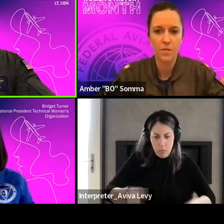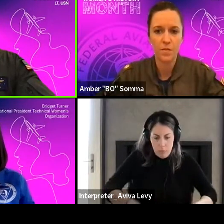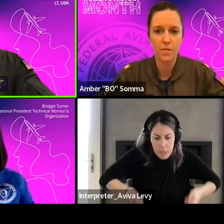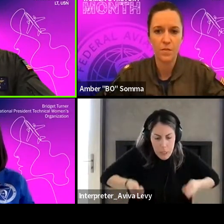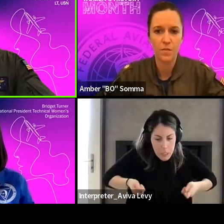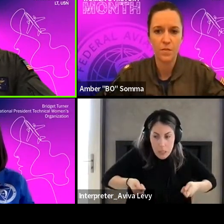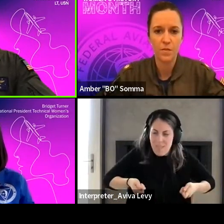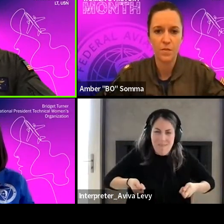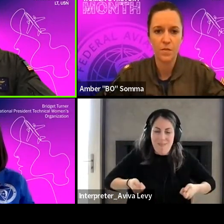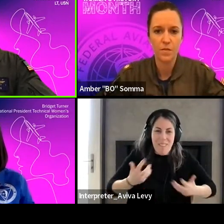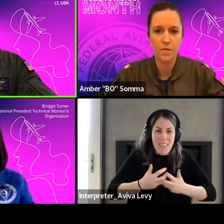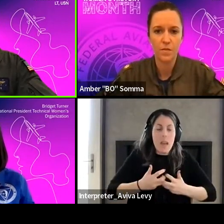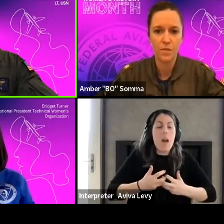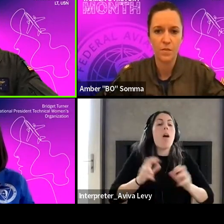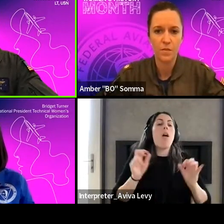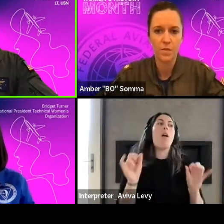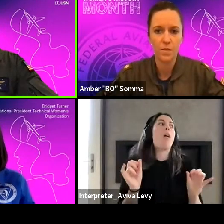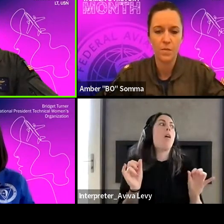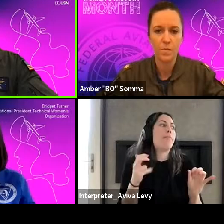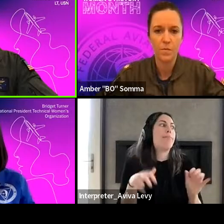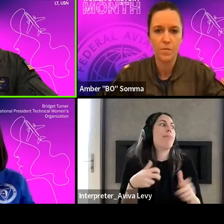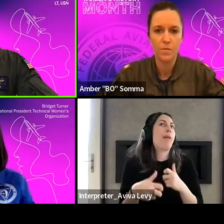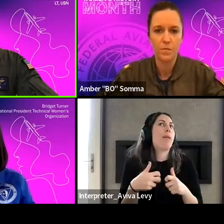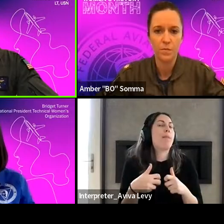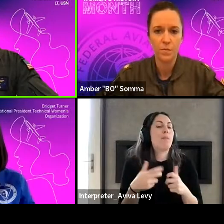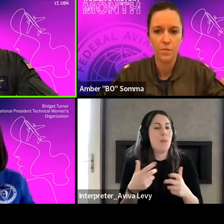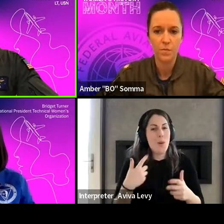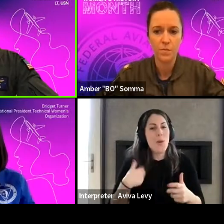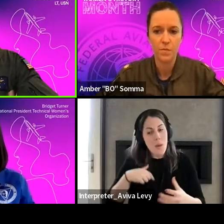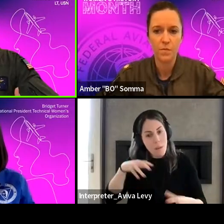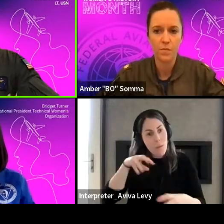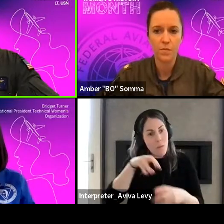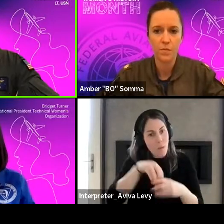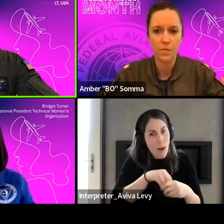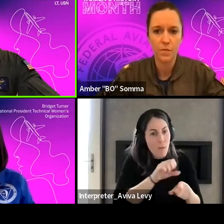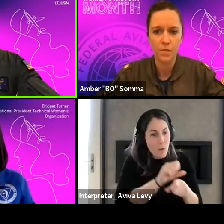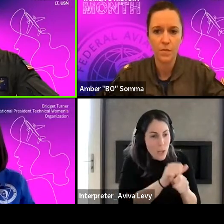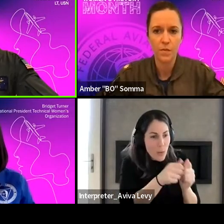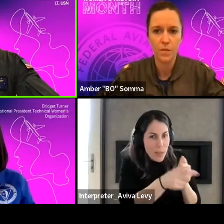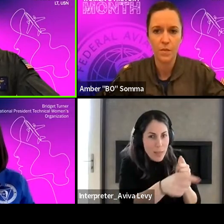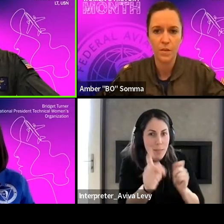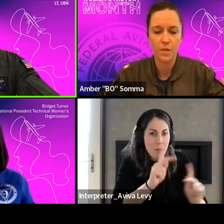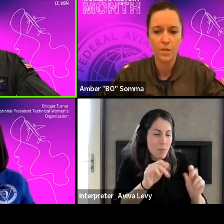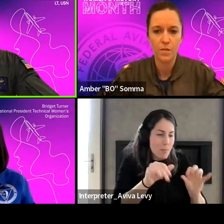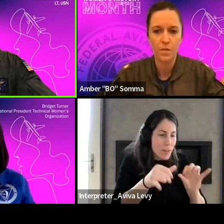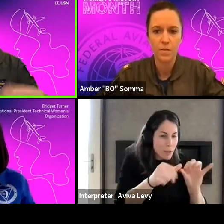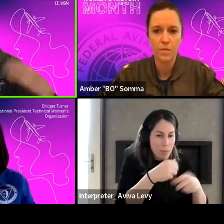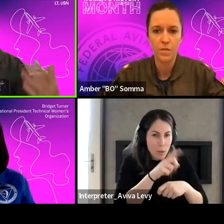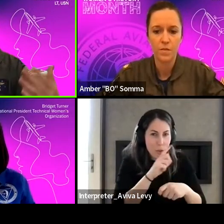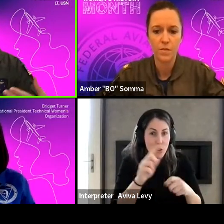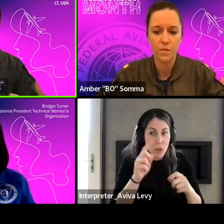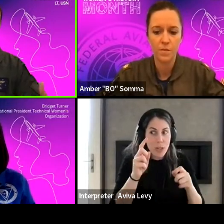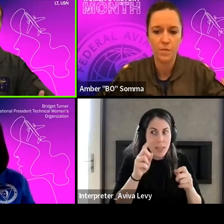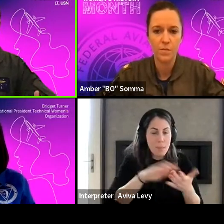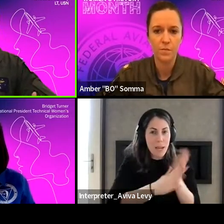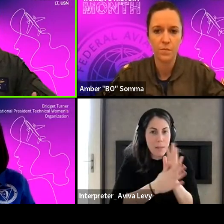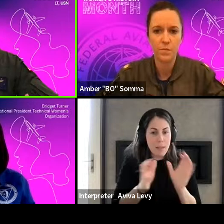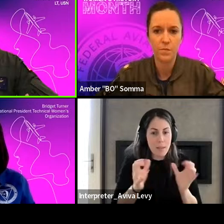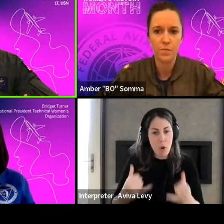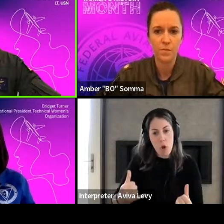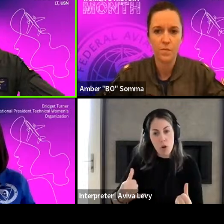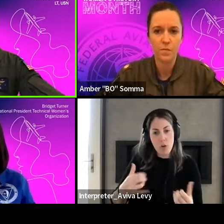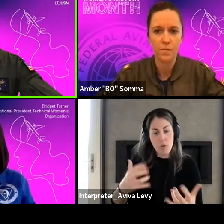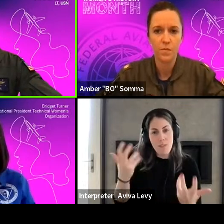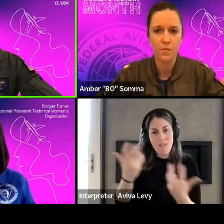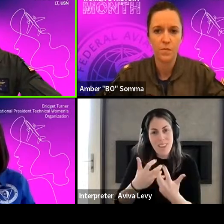very much in the other direction as they work, you know, to kind of modernize the gear that we're wearing. So the helmets are lighter. That's better